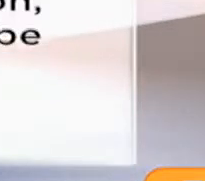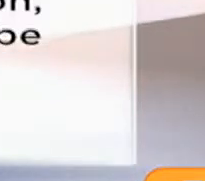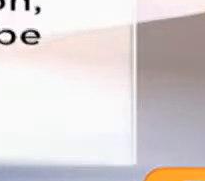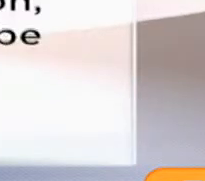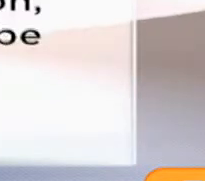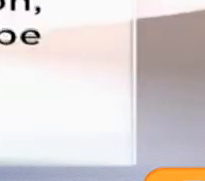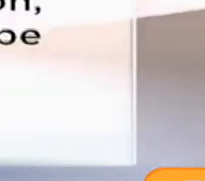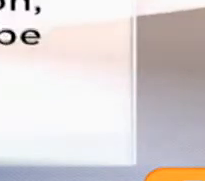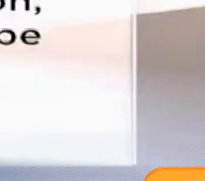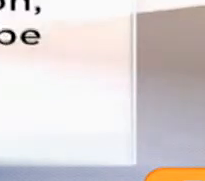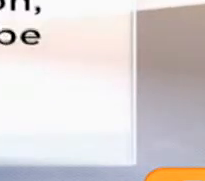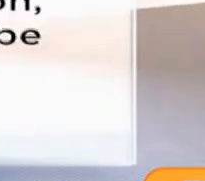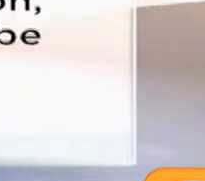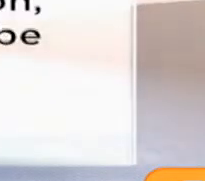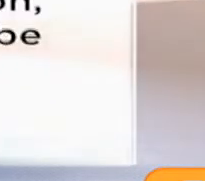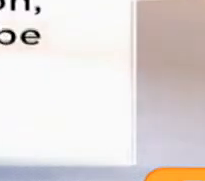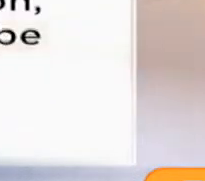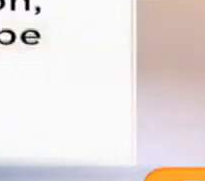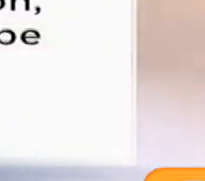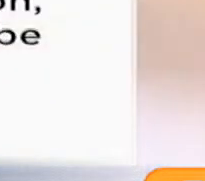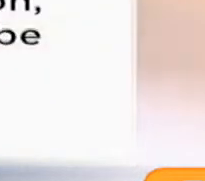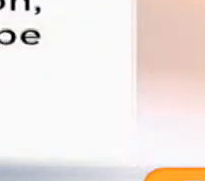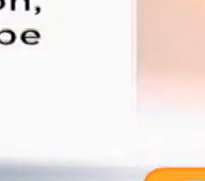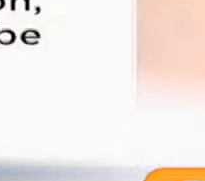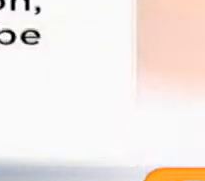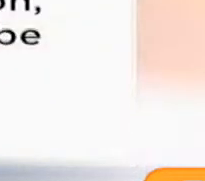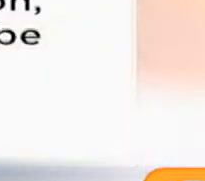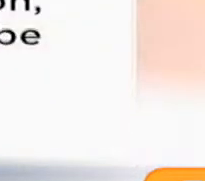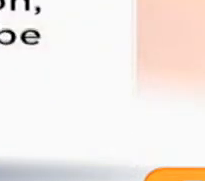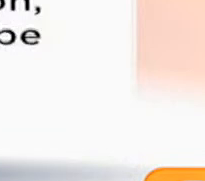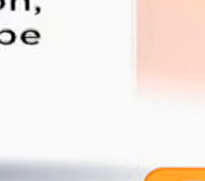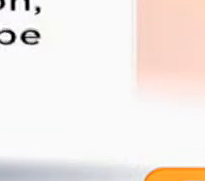The student exams should be done as that of TVET